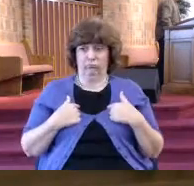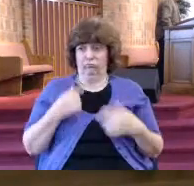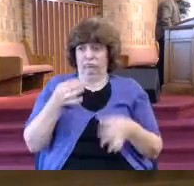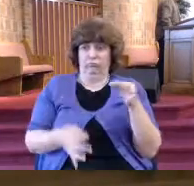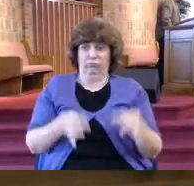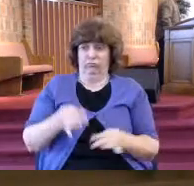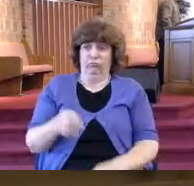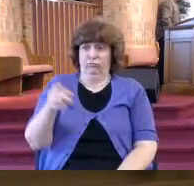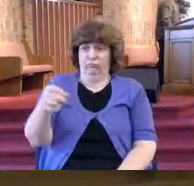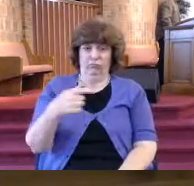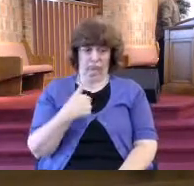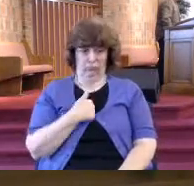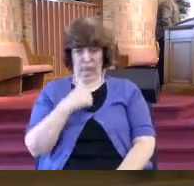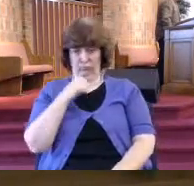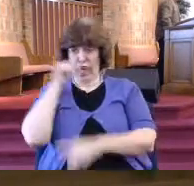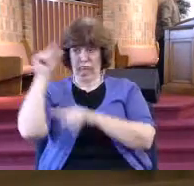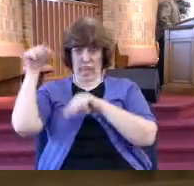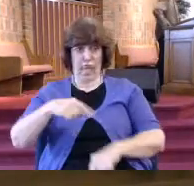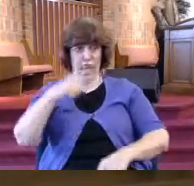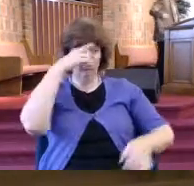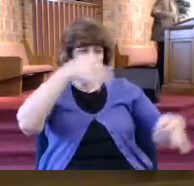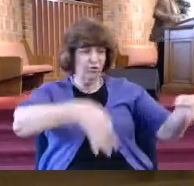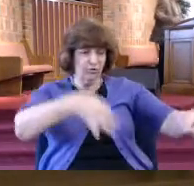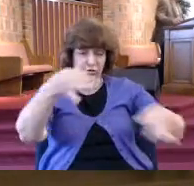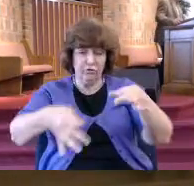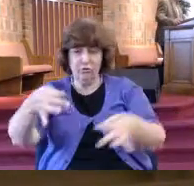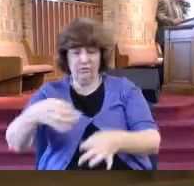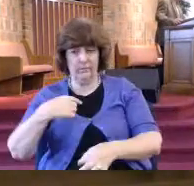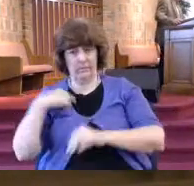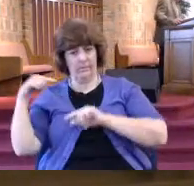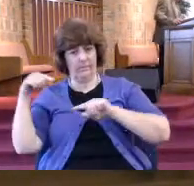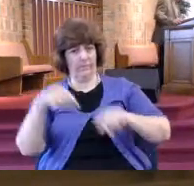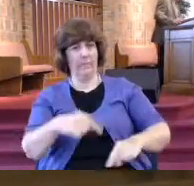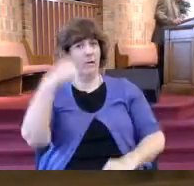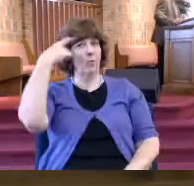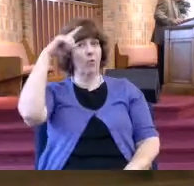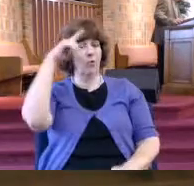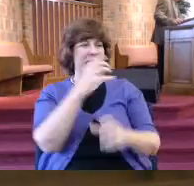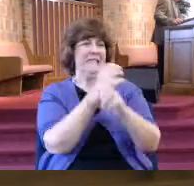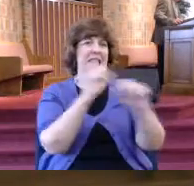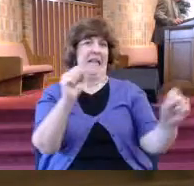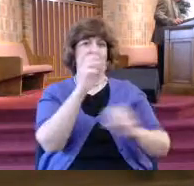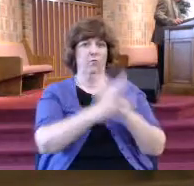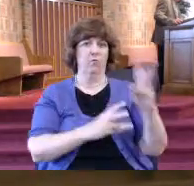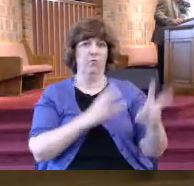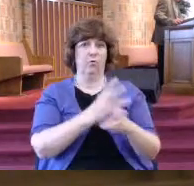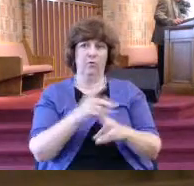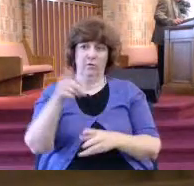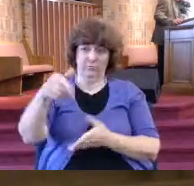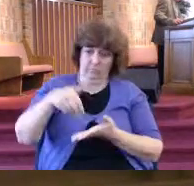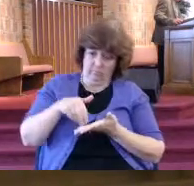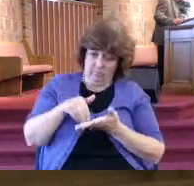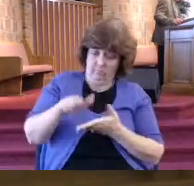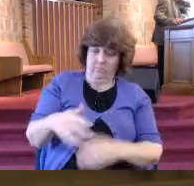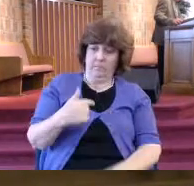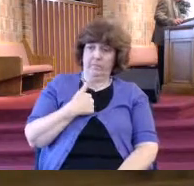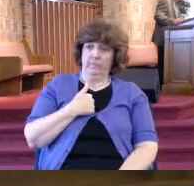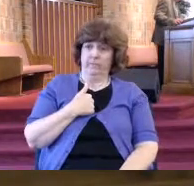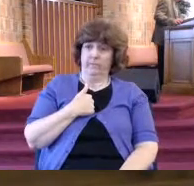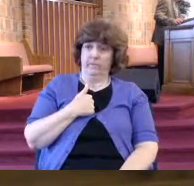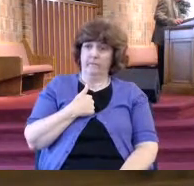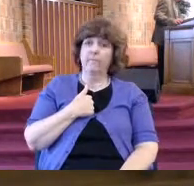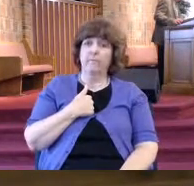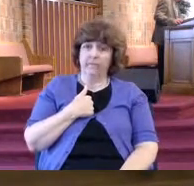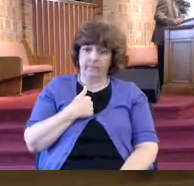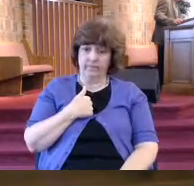to judge the world, but to save the world. He who rejects me and does not receive my words has that which judges him.